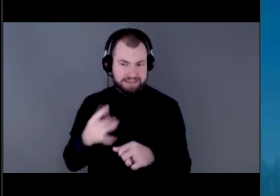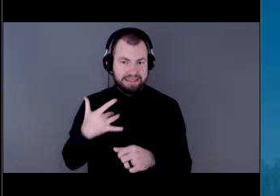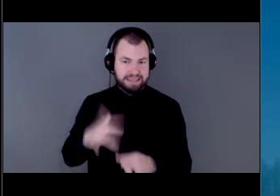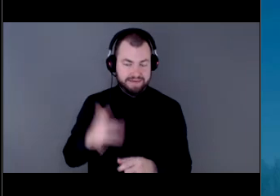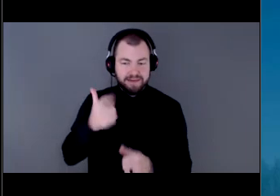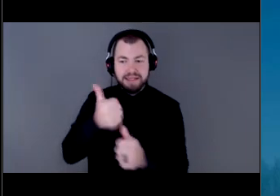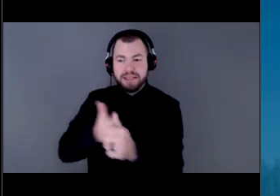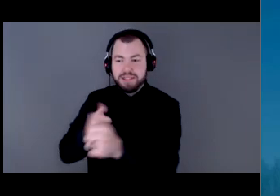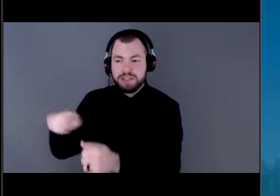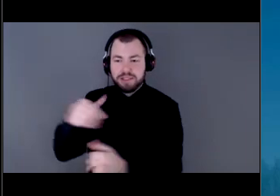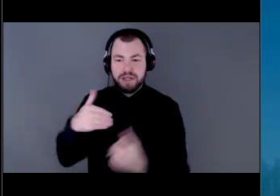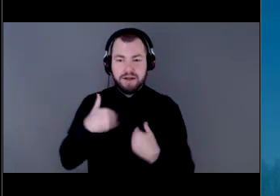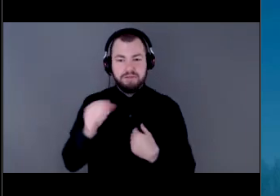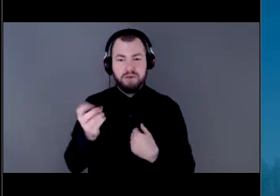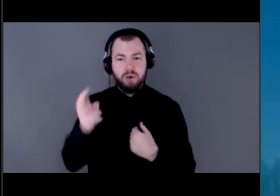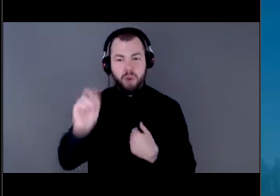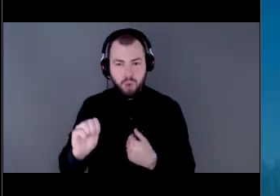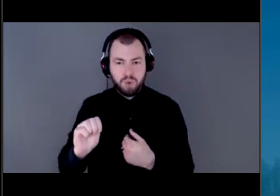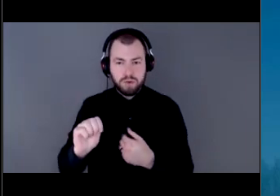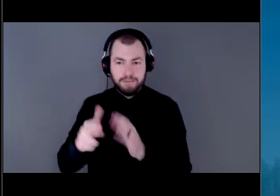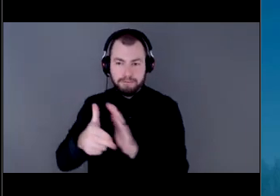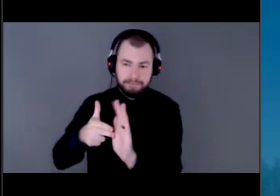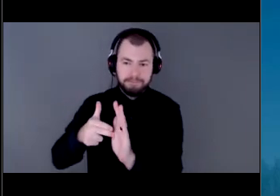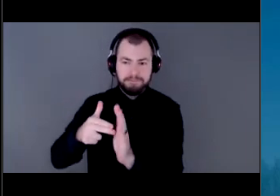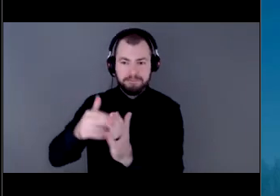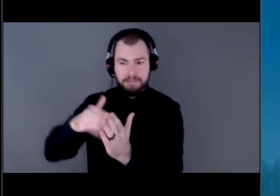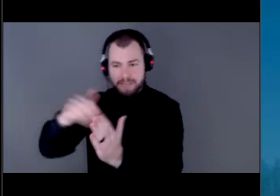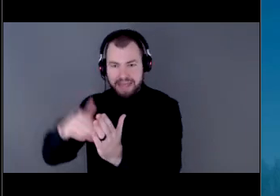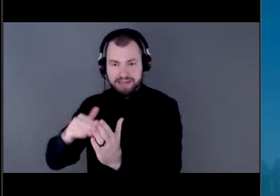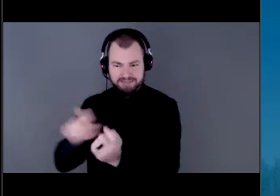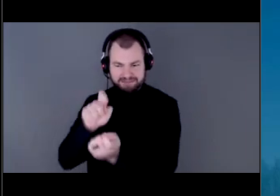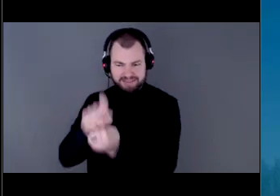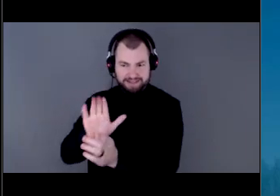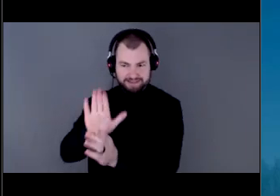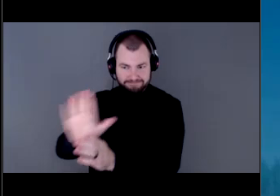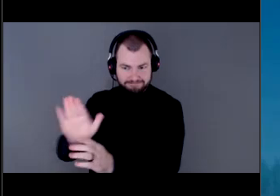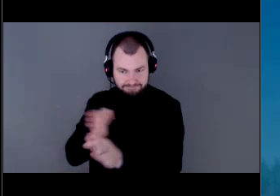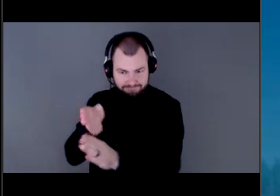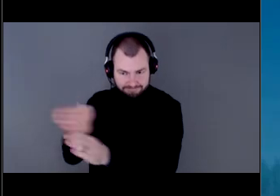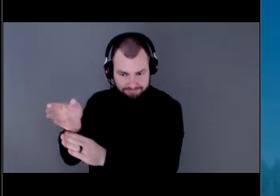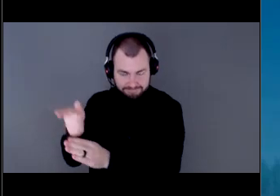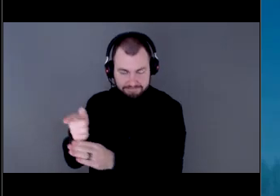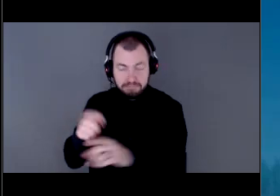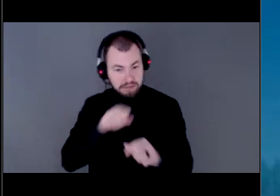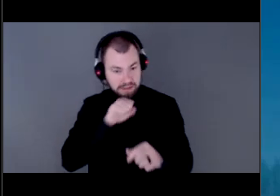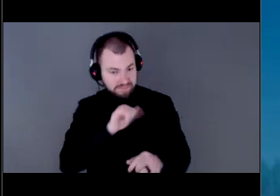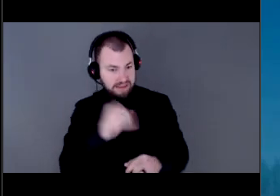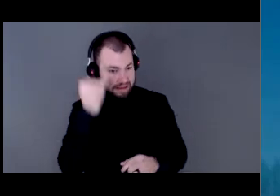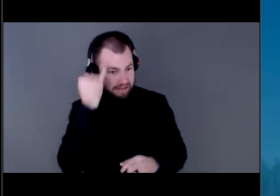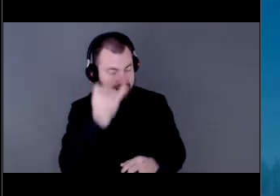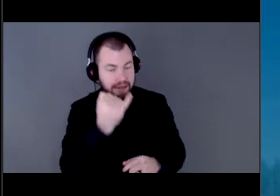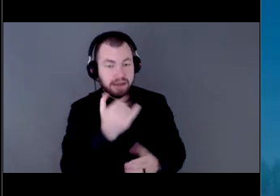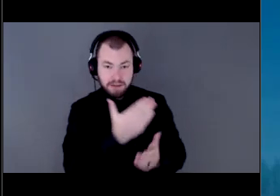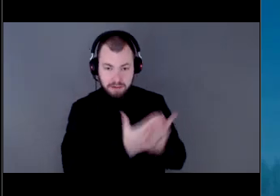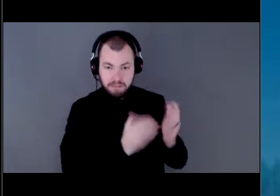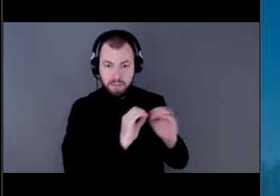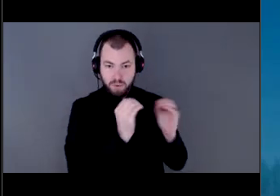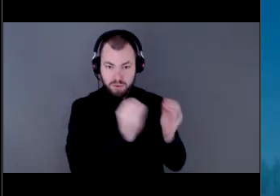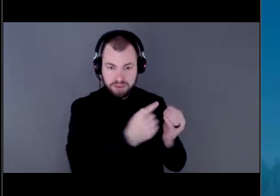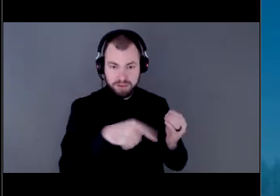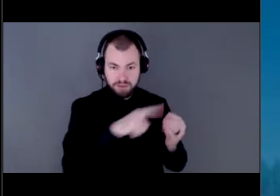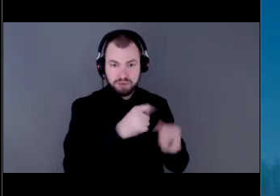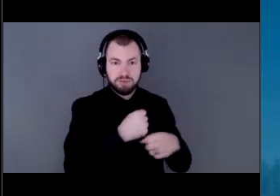own individual marking for their buoys. But I love that idea. And there are organizations that are creating new